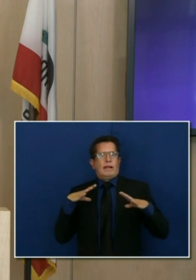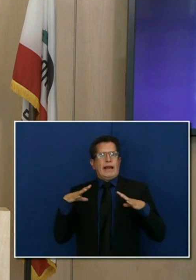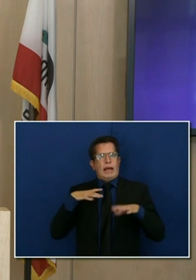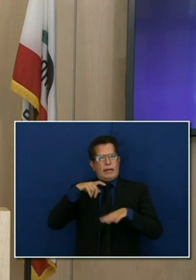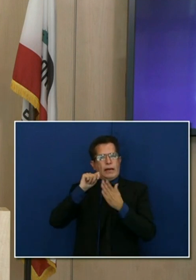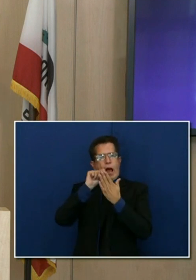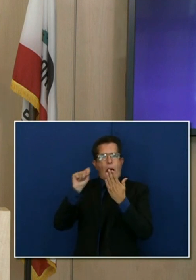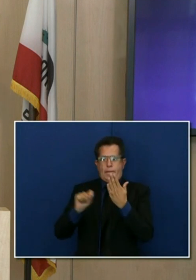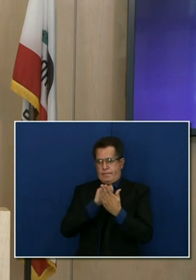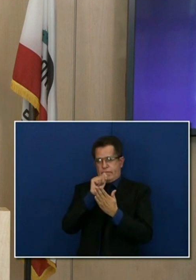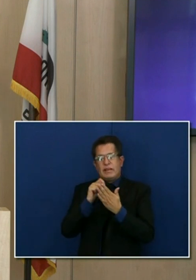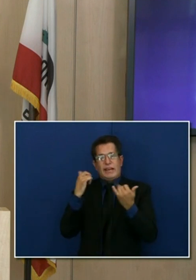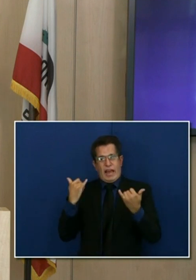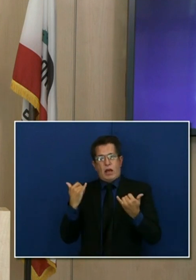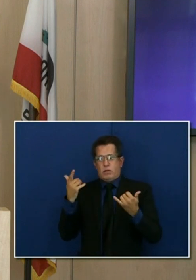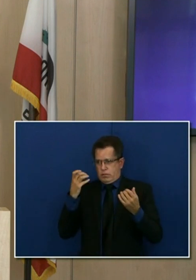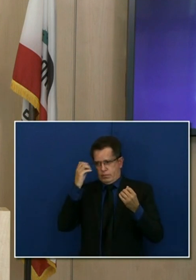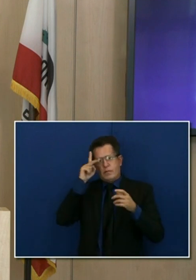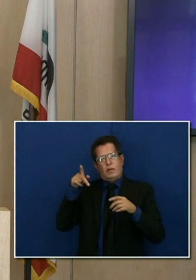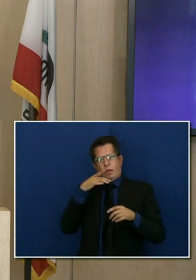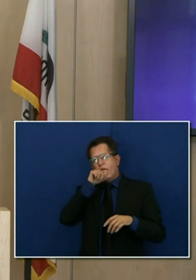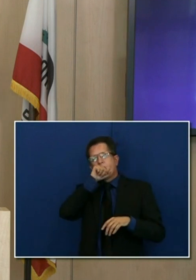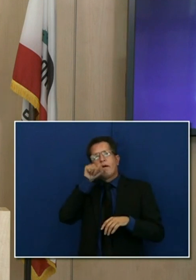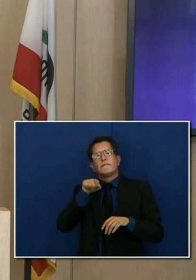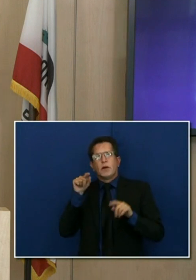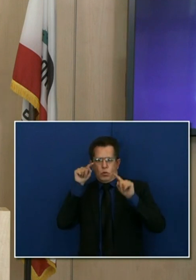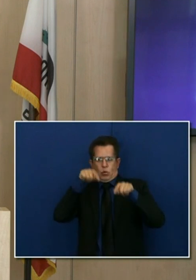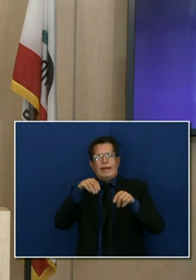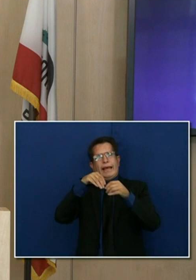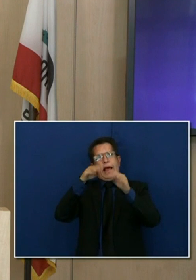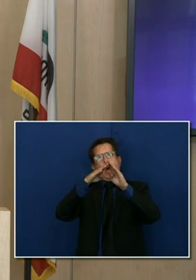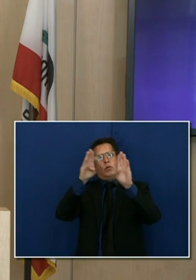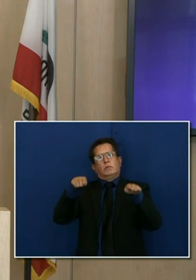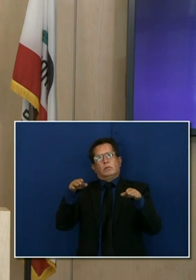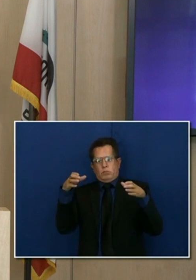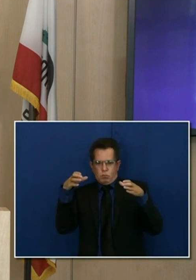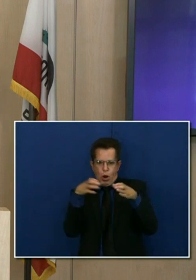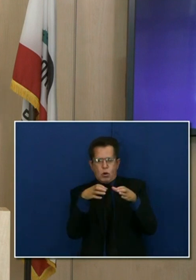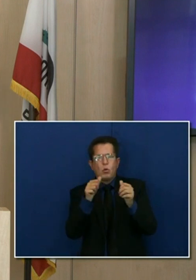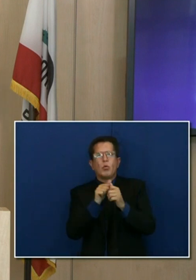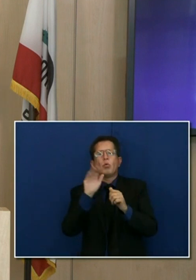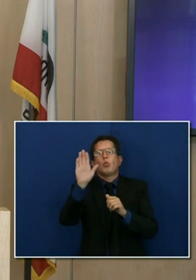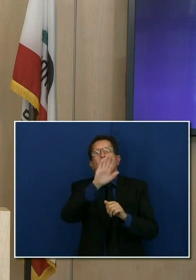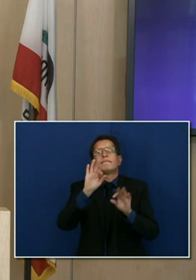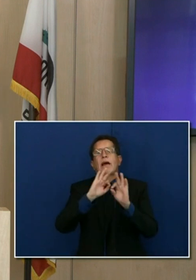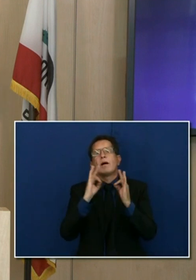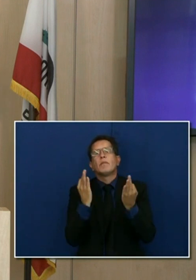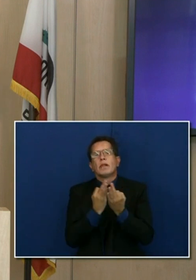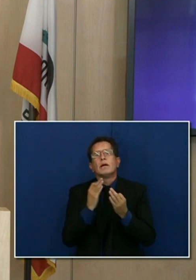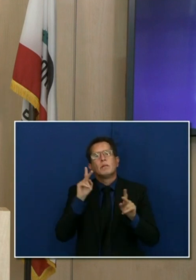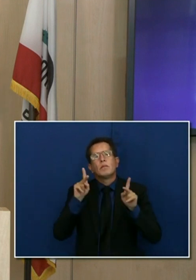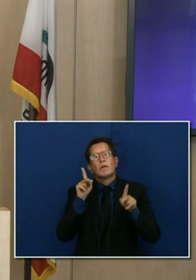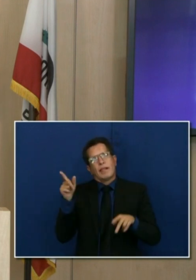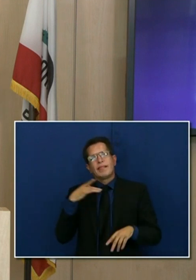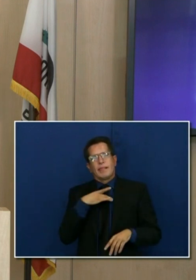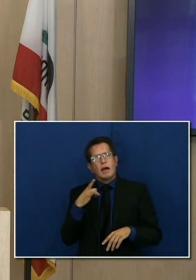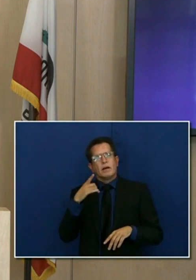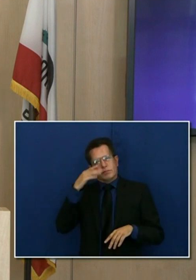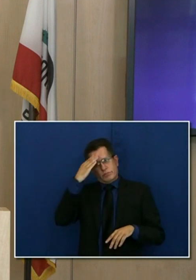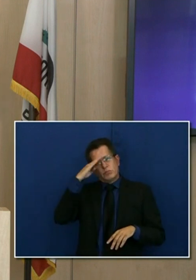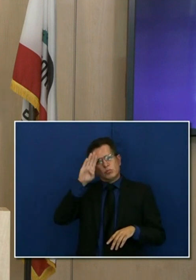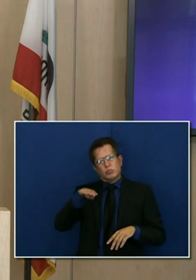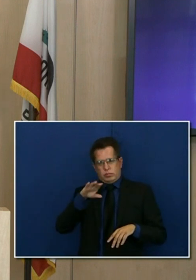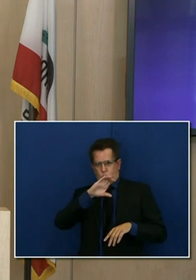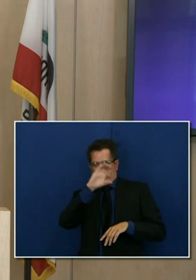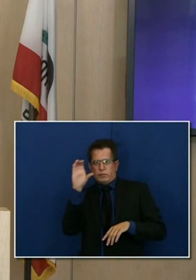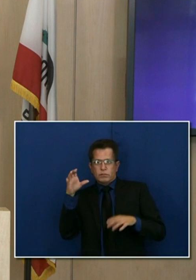people want to spend more time together, especially indoors with their families. Again,